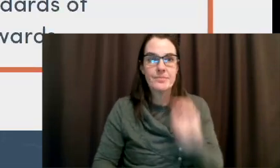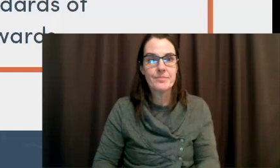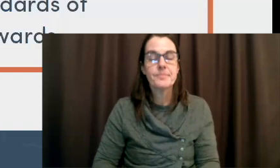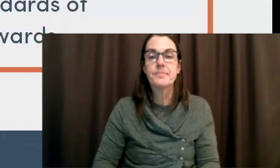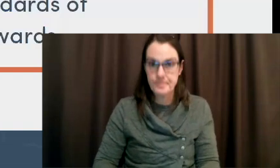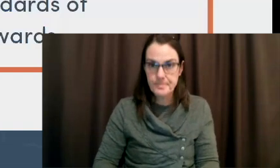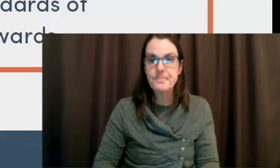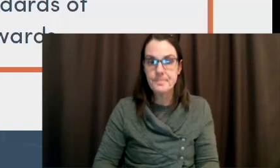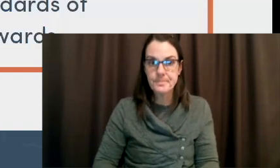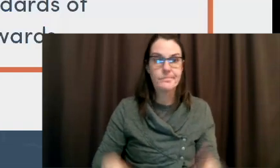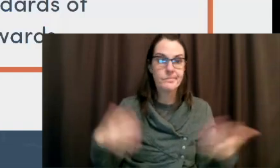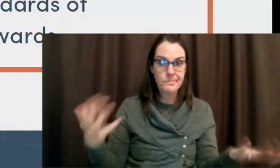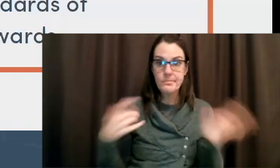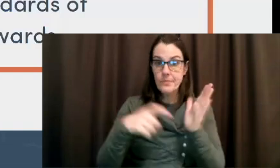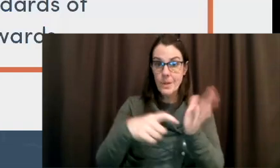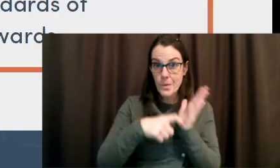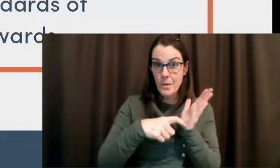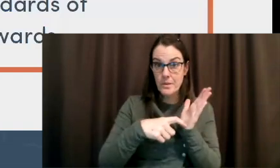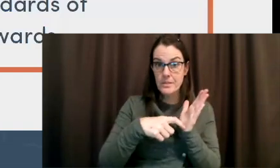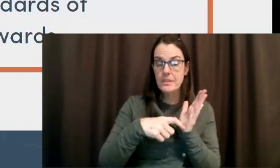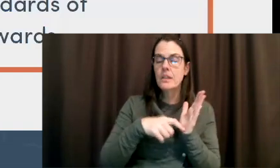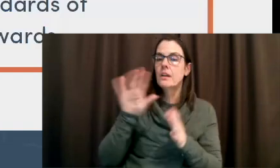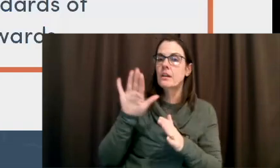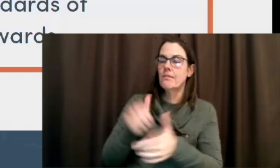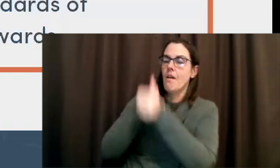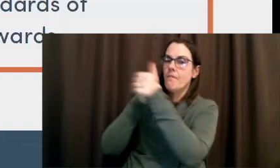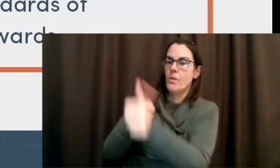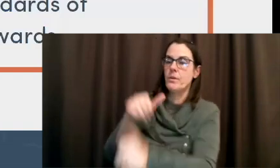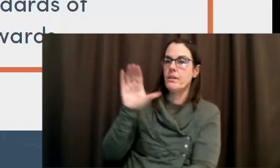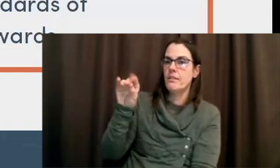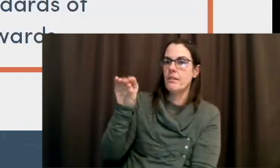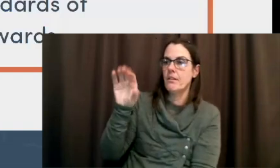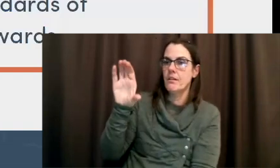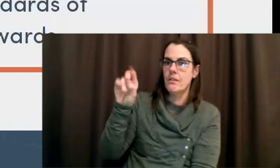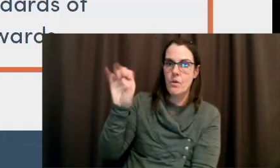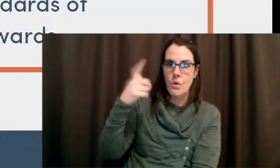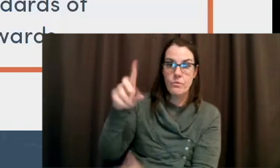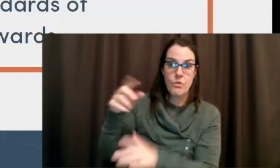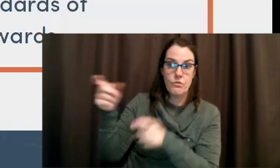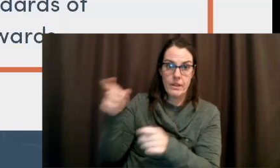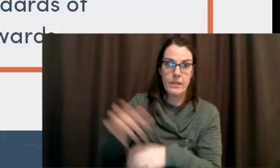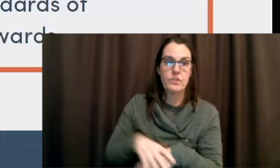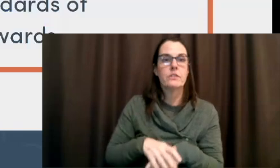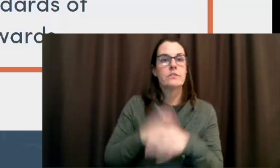So the requirements per the Code of Federal Regulations, in general, the financial management system has to be able to